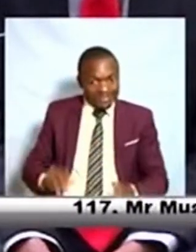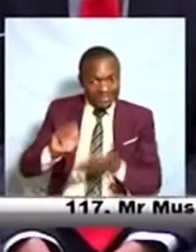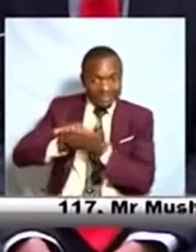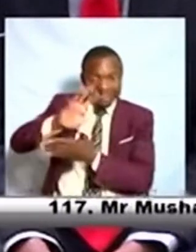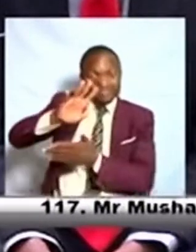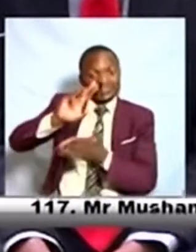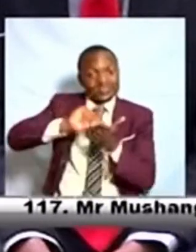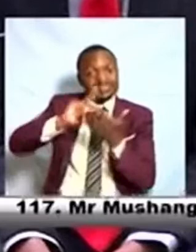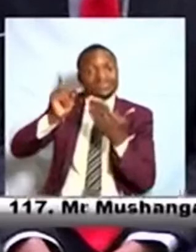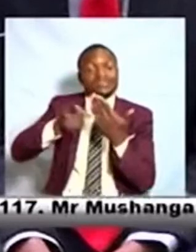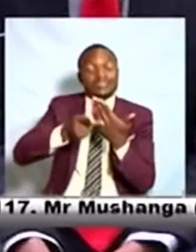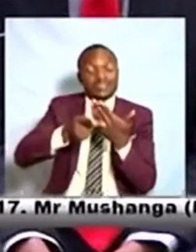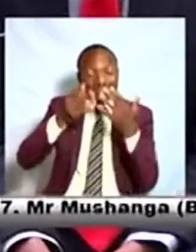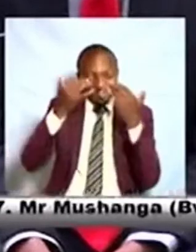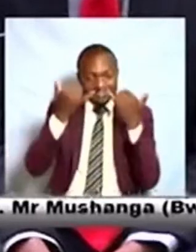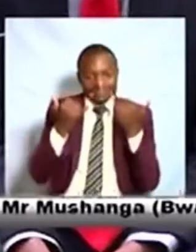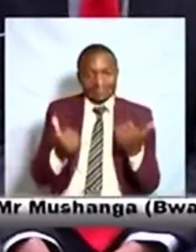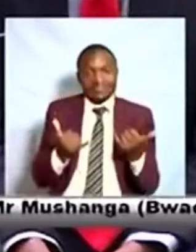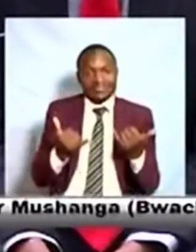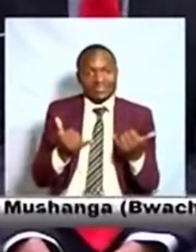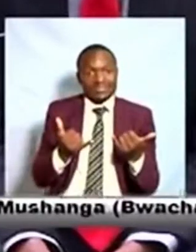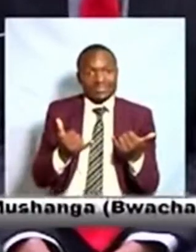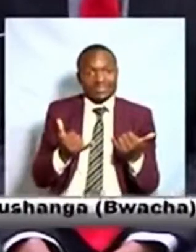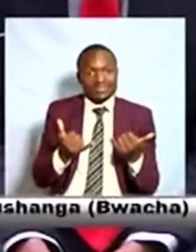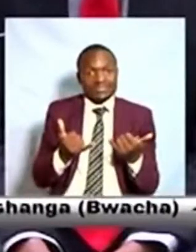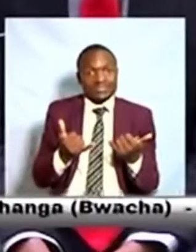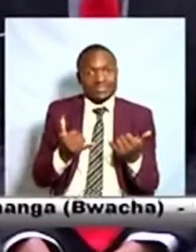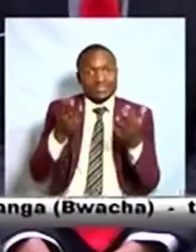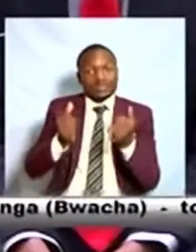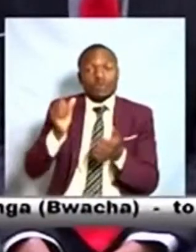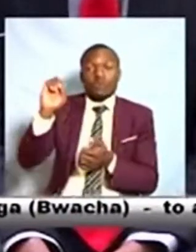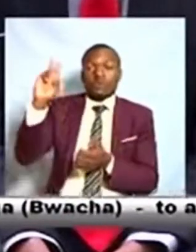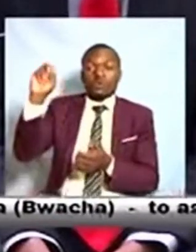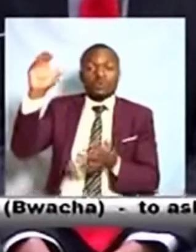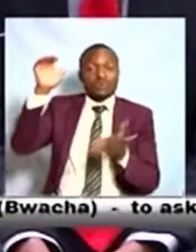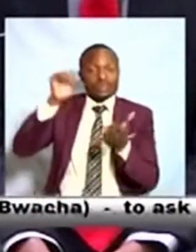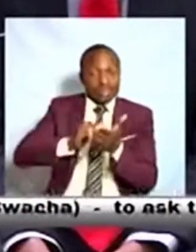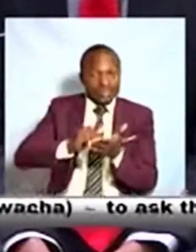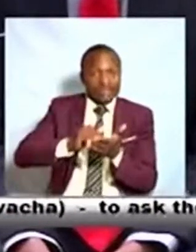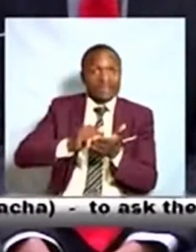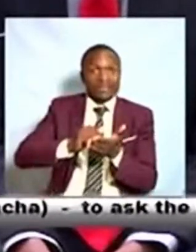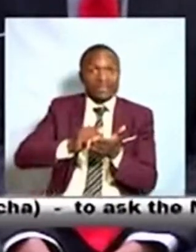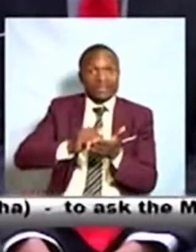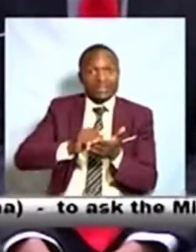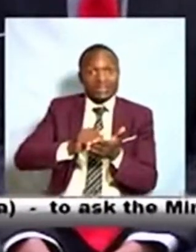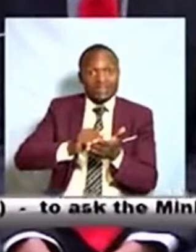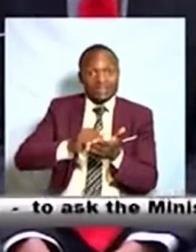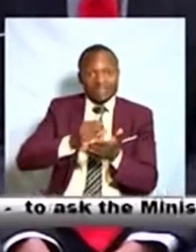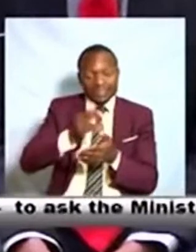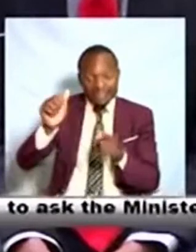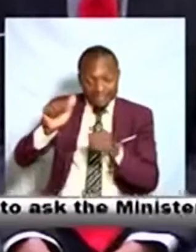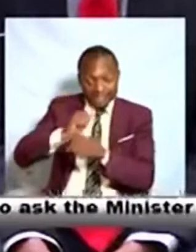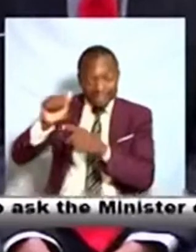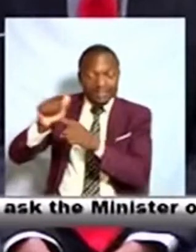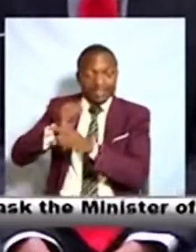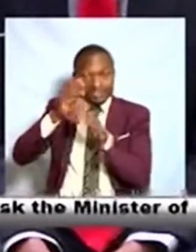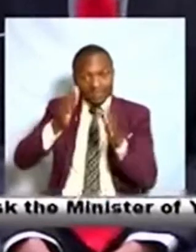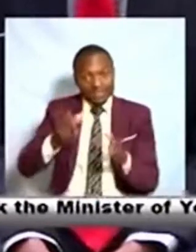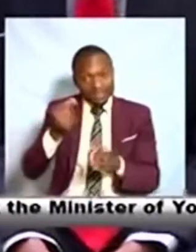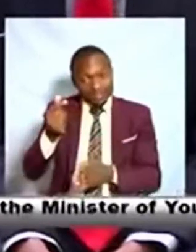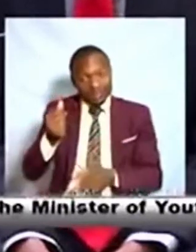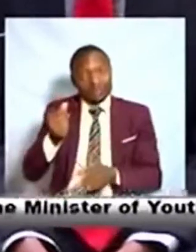the program. So for now, we've been looking for about 2,000 interns, because the money for the 2,000 is readily